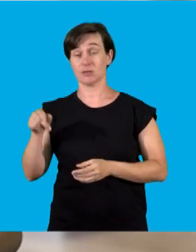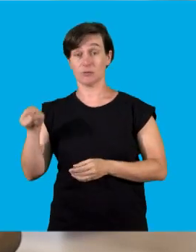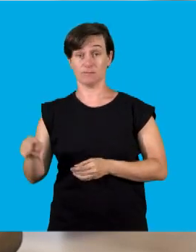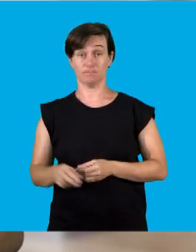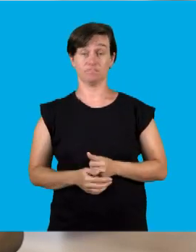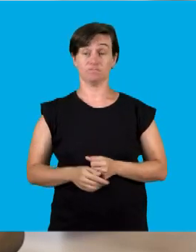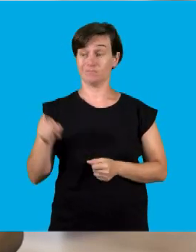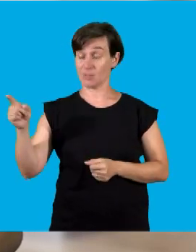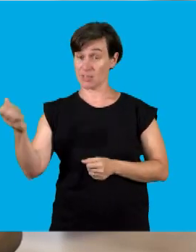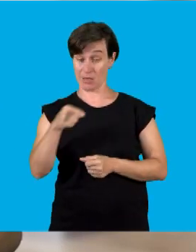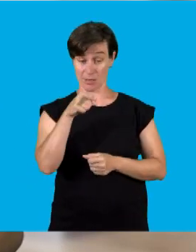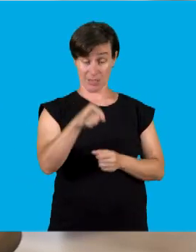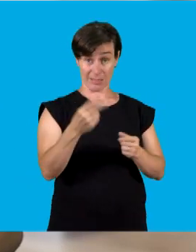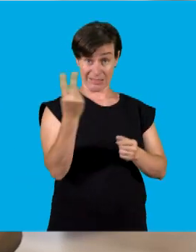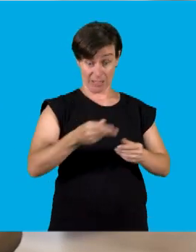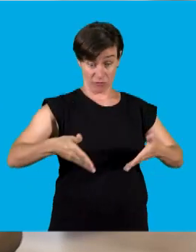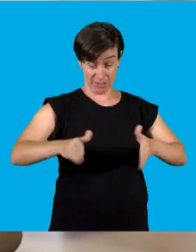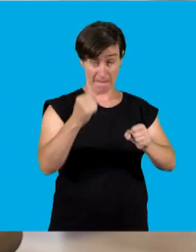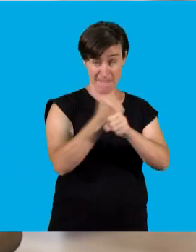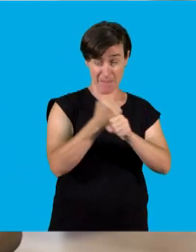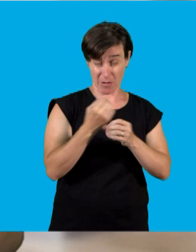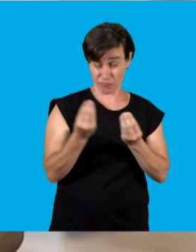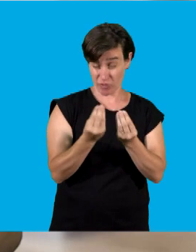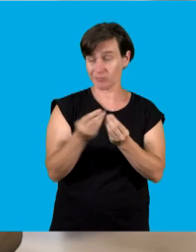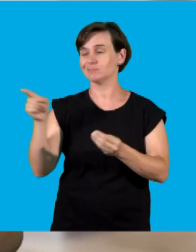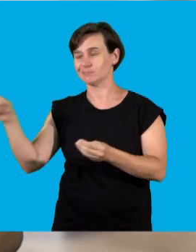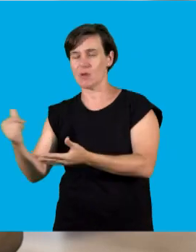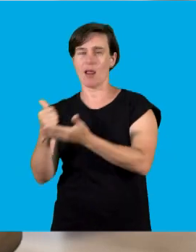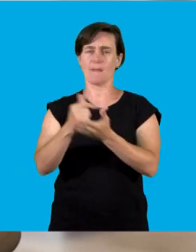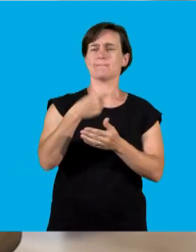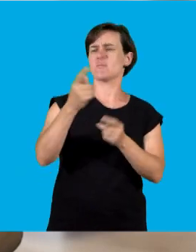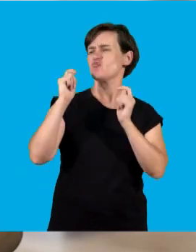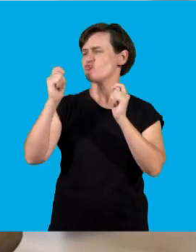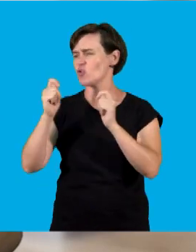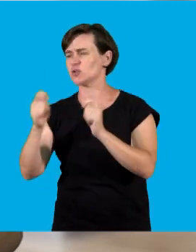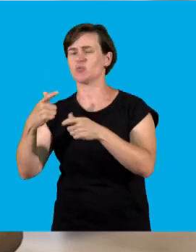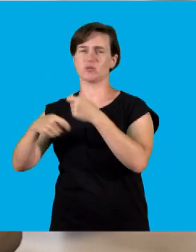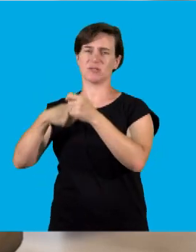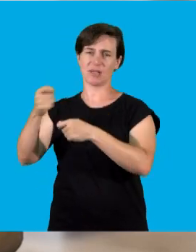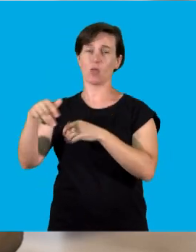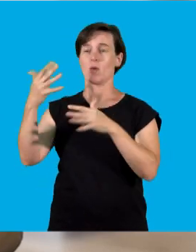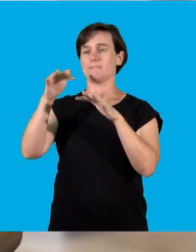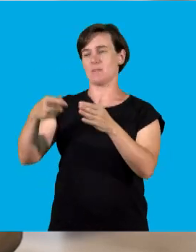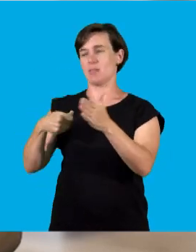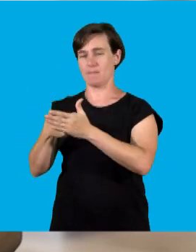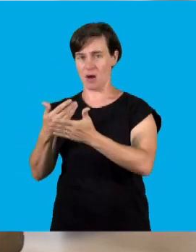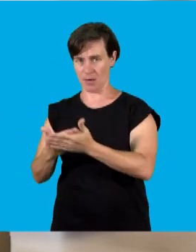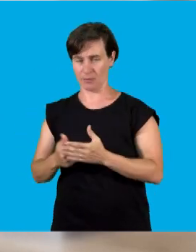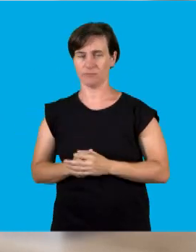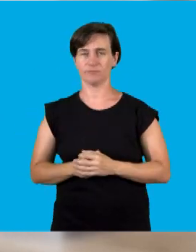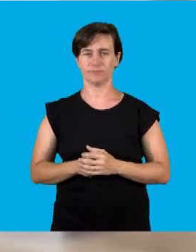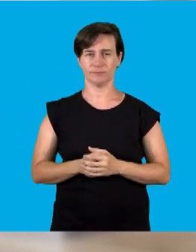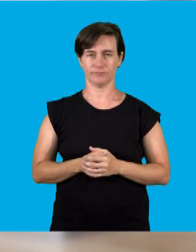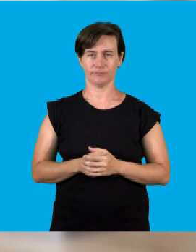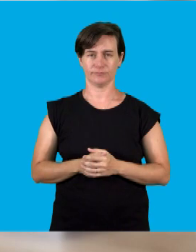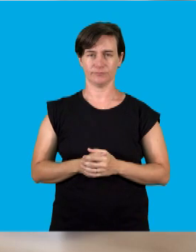secondary sector, distributing it to different destinations, different retail stores, whereby a consumer can be able to reach those